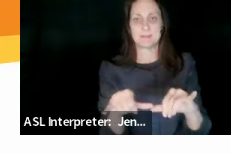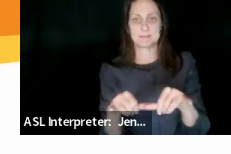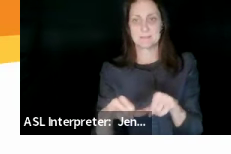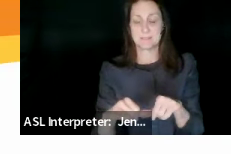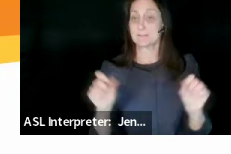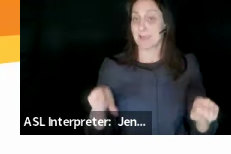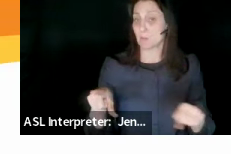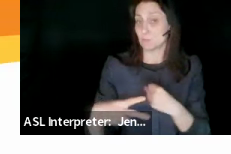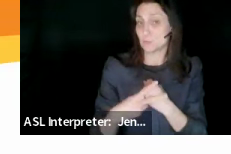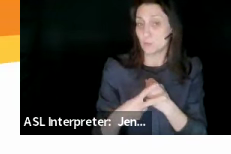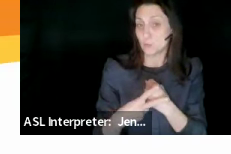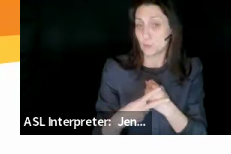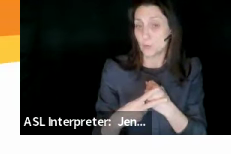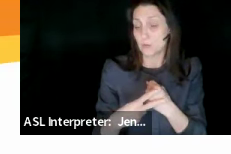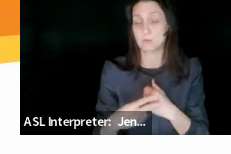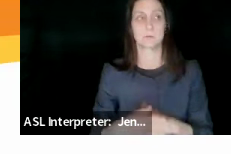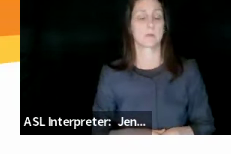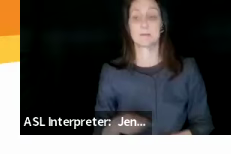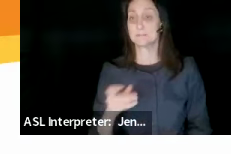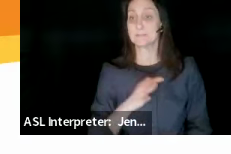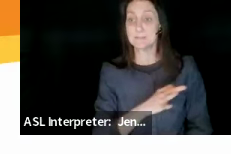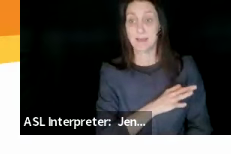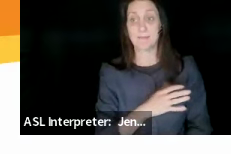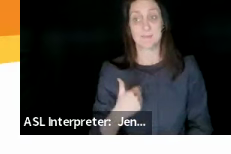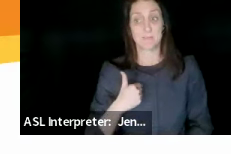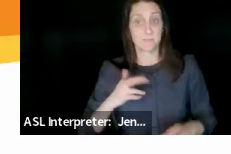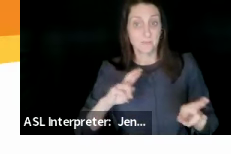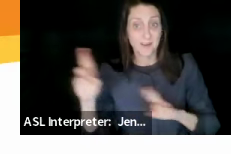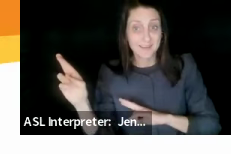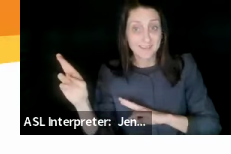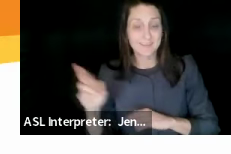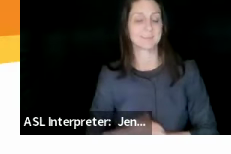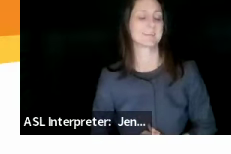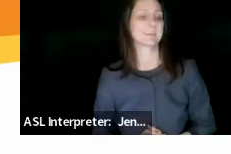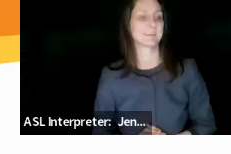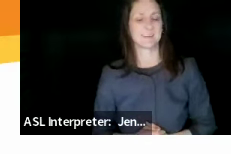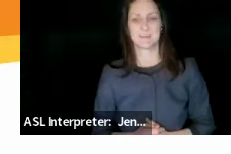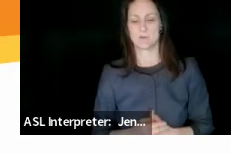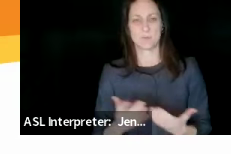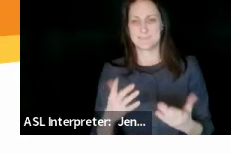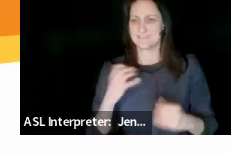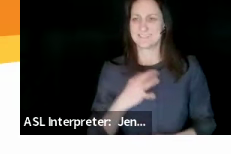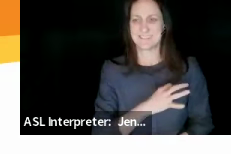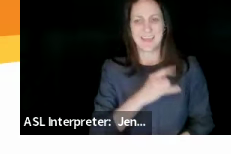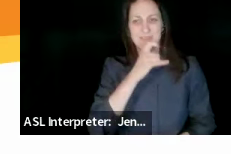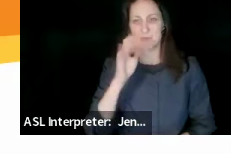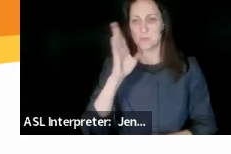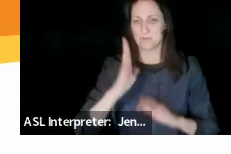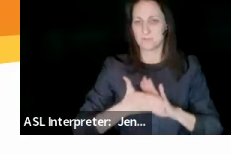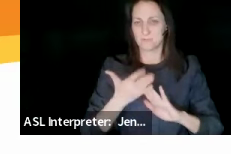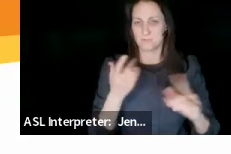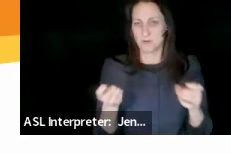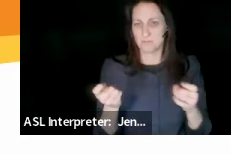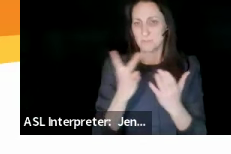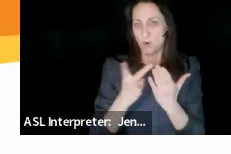store it? Are you the staff that you need? Do you have the staff in place that is going to run some of these